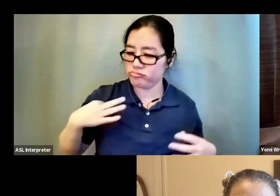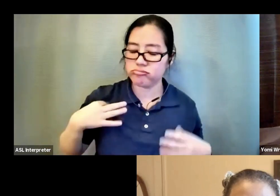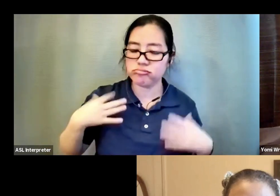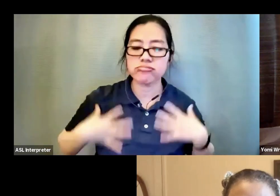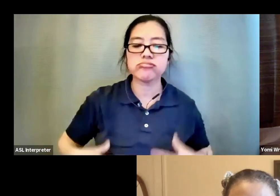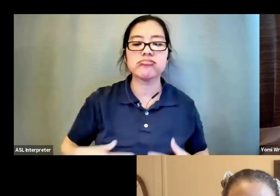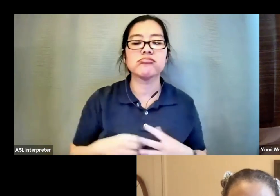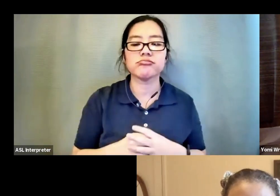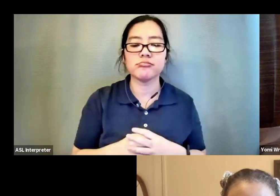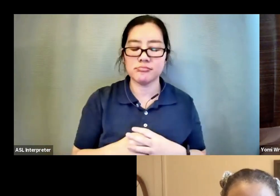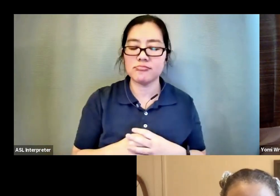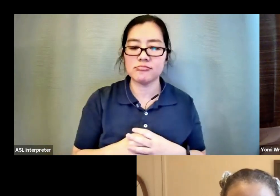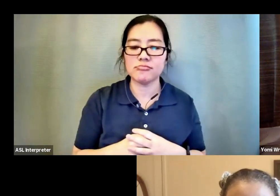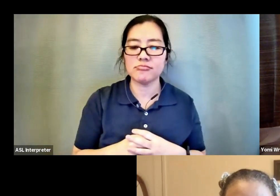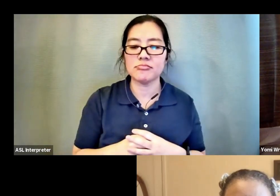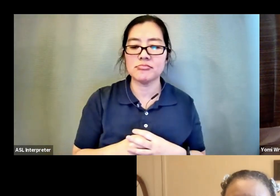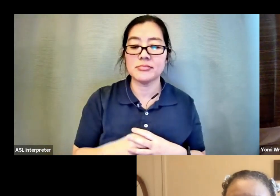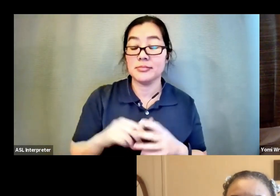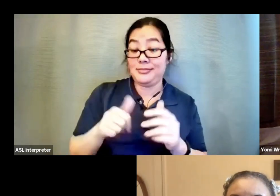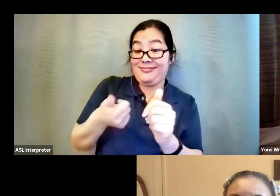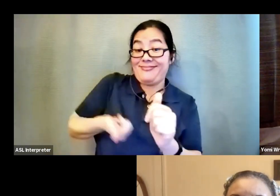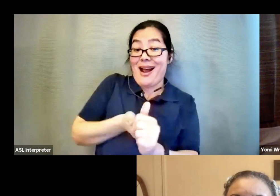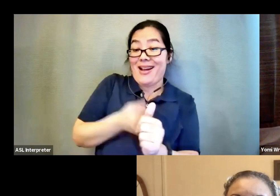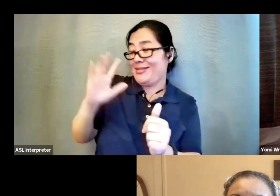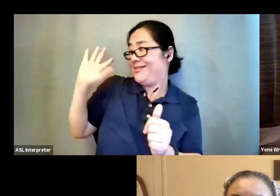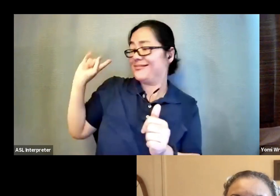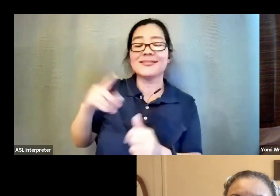and a bed in the background.